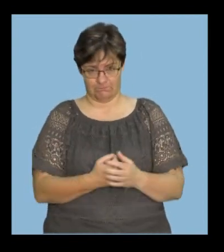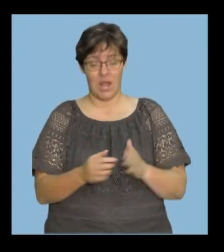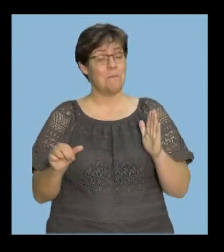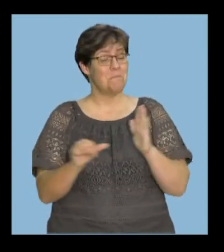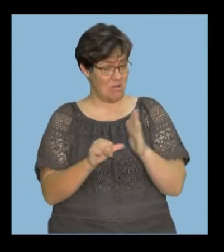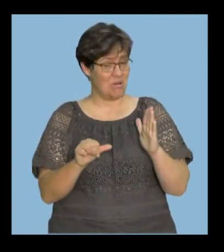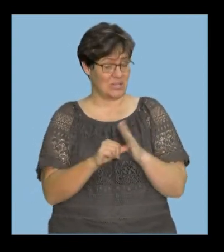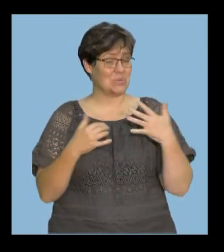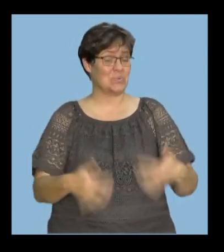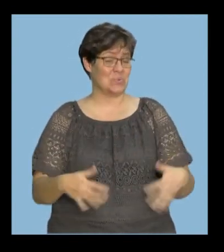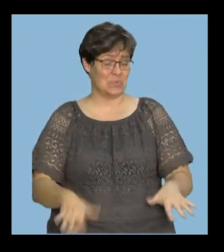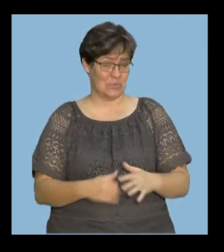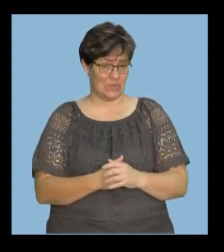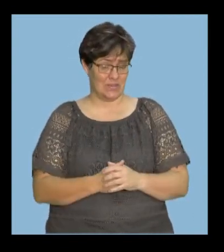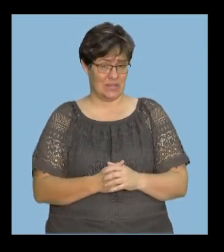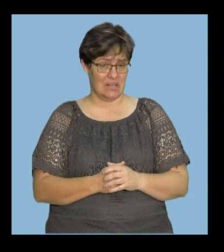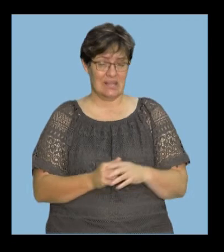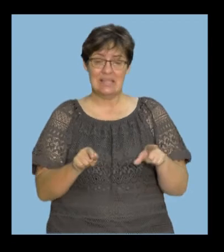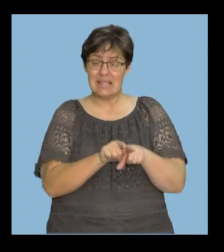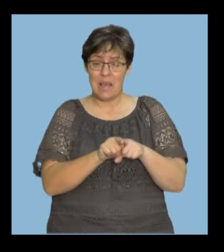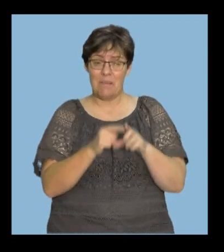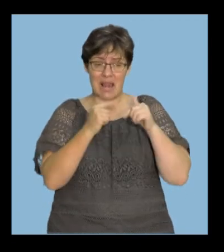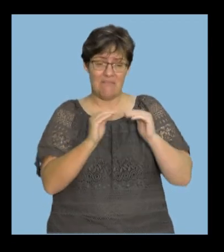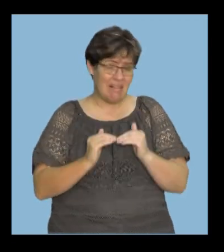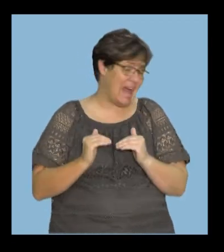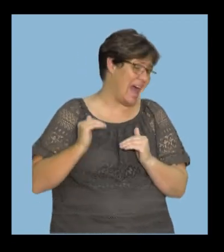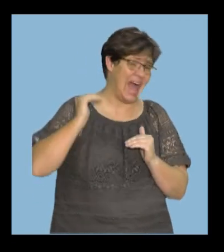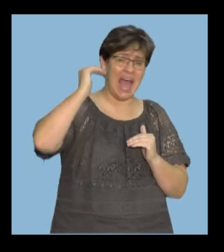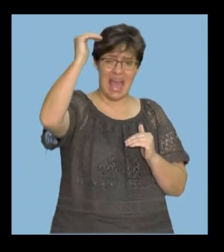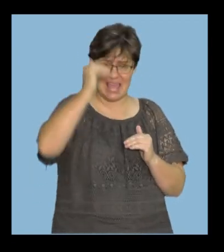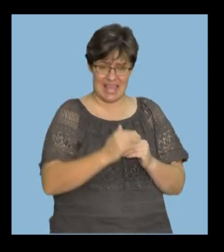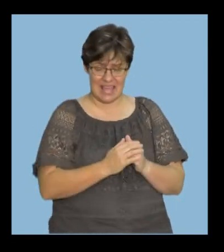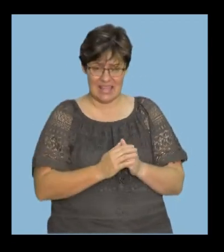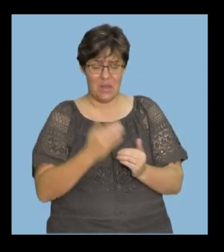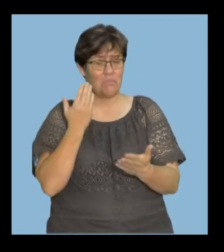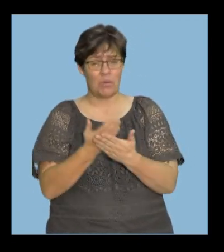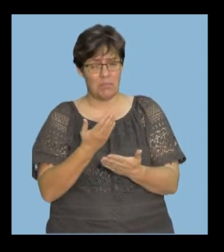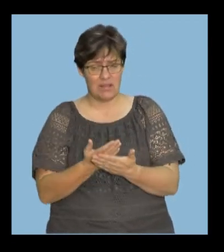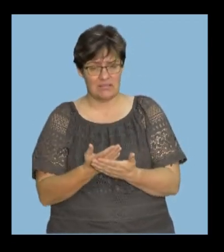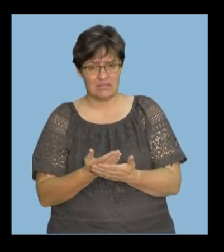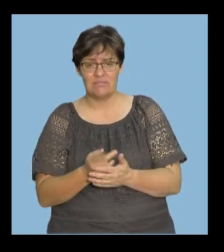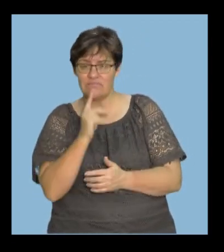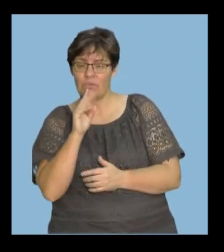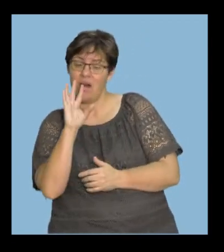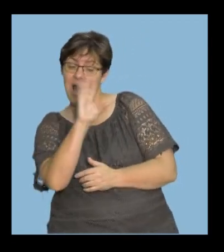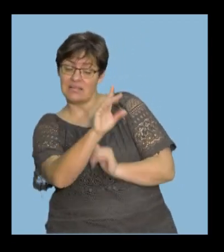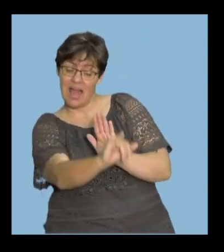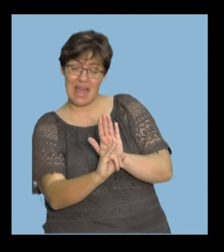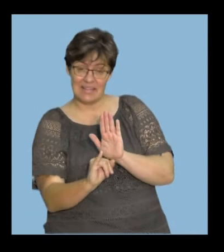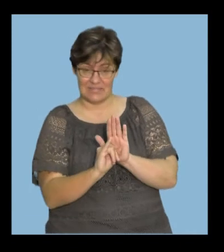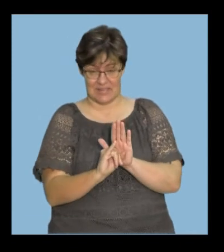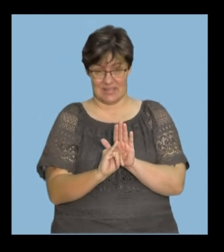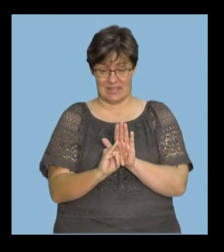very important. Even at a high level on studies on probability, you would be asked